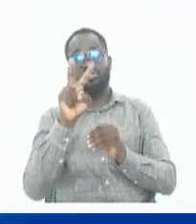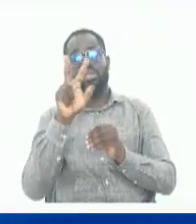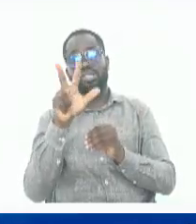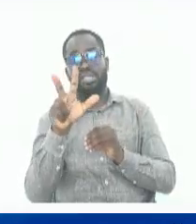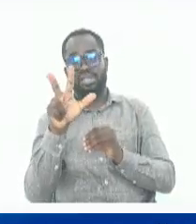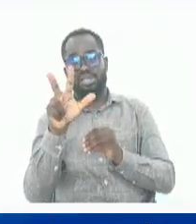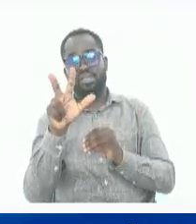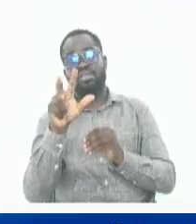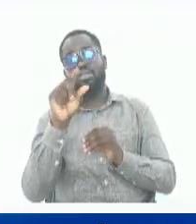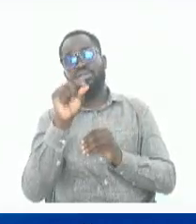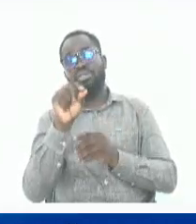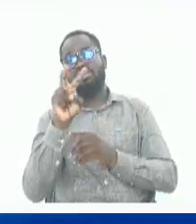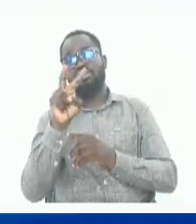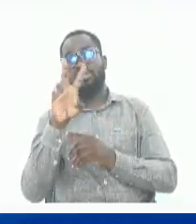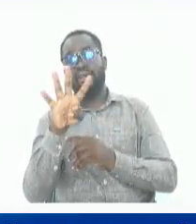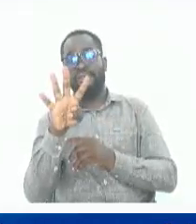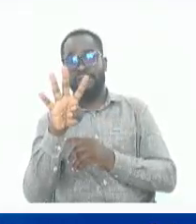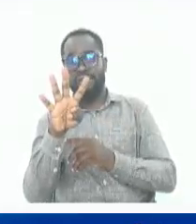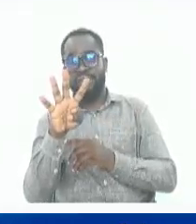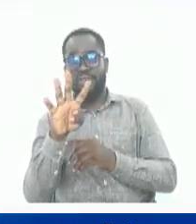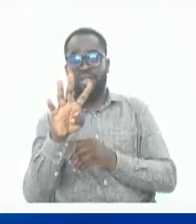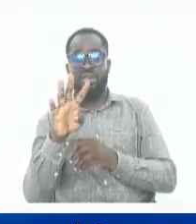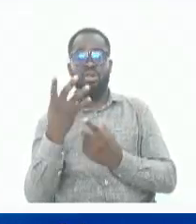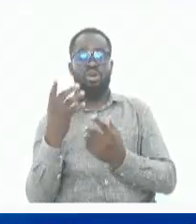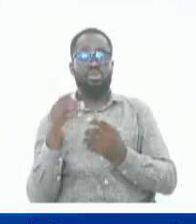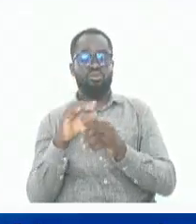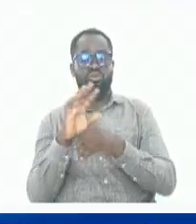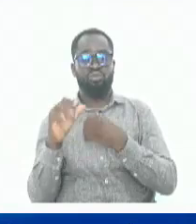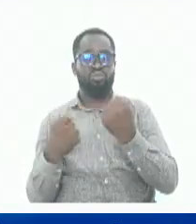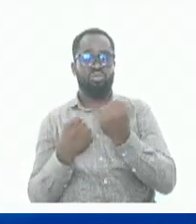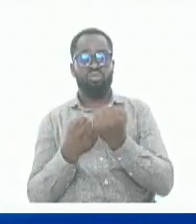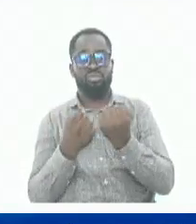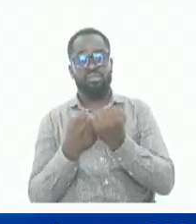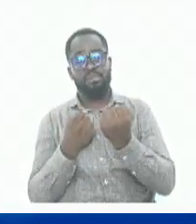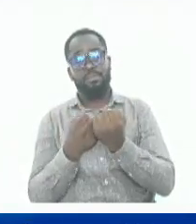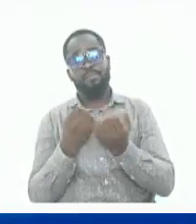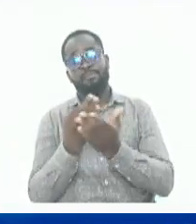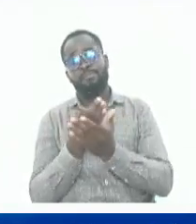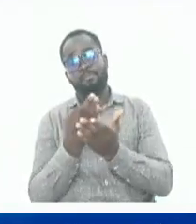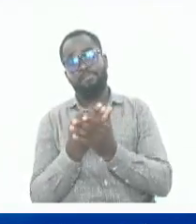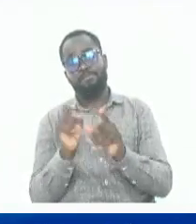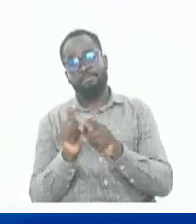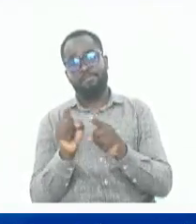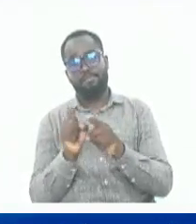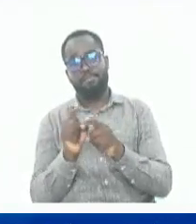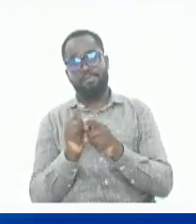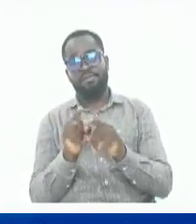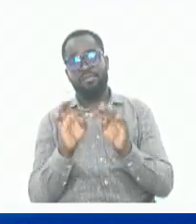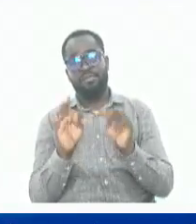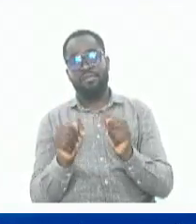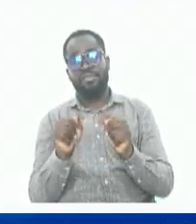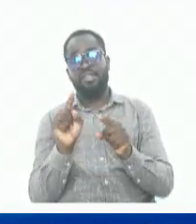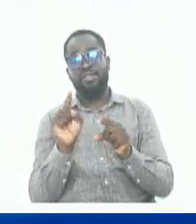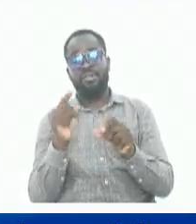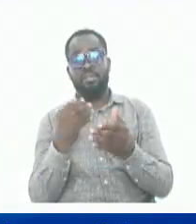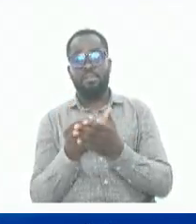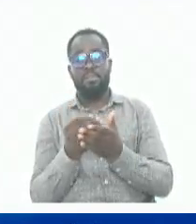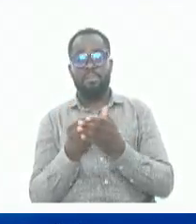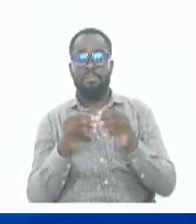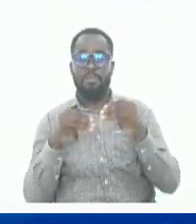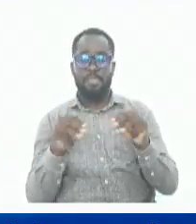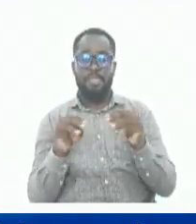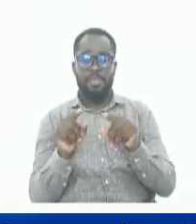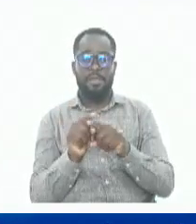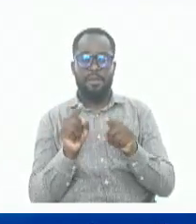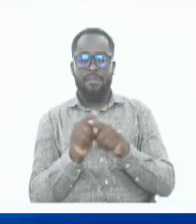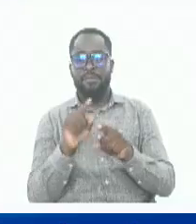1.7 million in 2024 on the back of a challenging fixed income market underpinned by the lingering effects